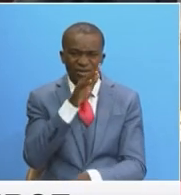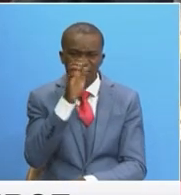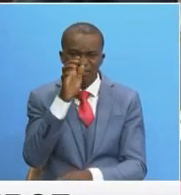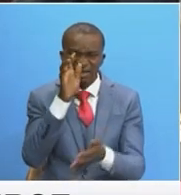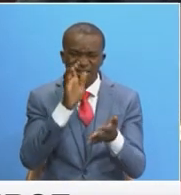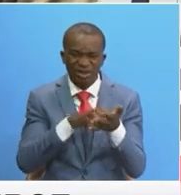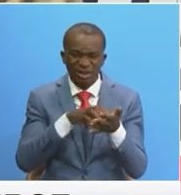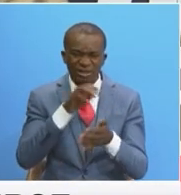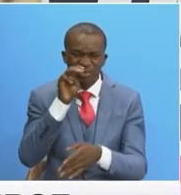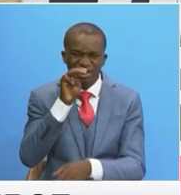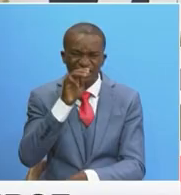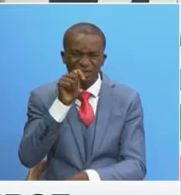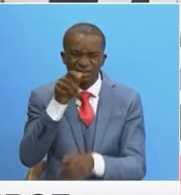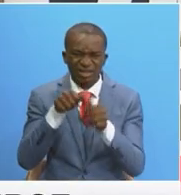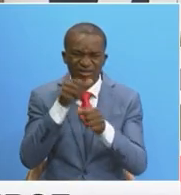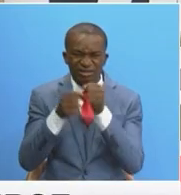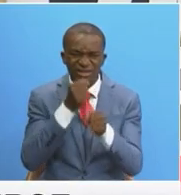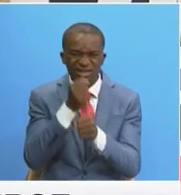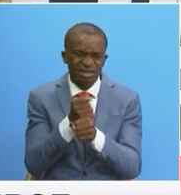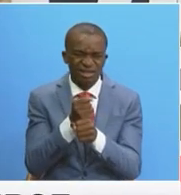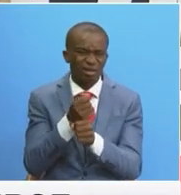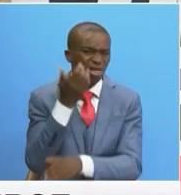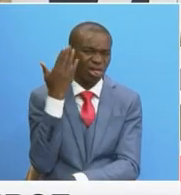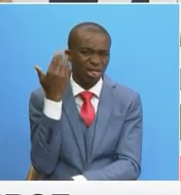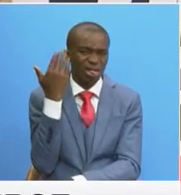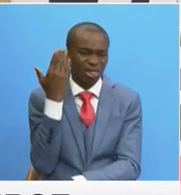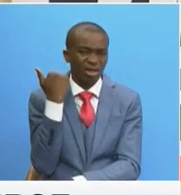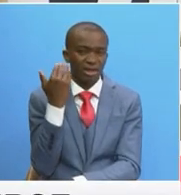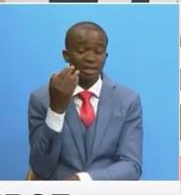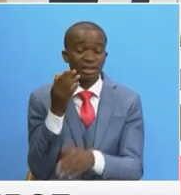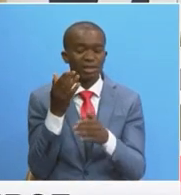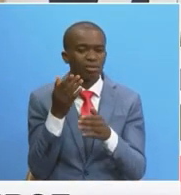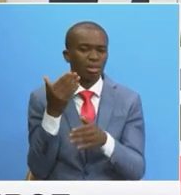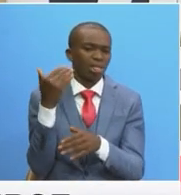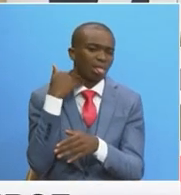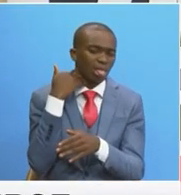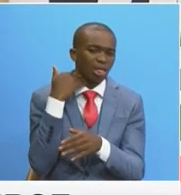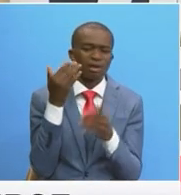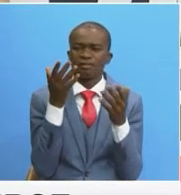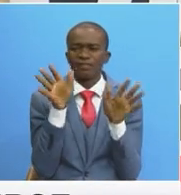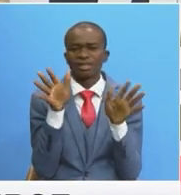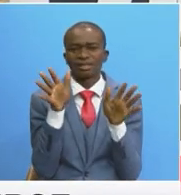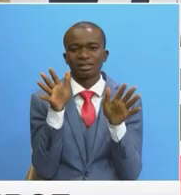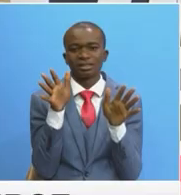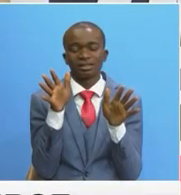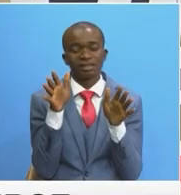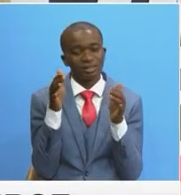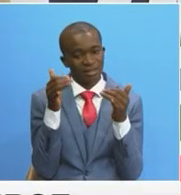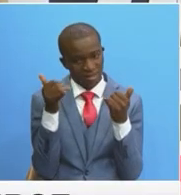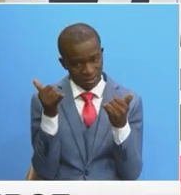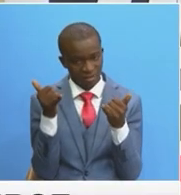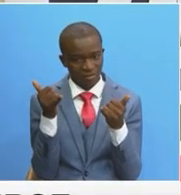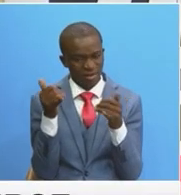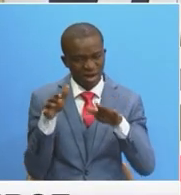400,000 to 500,000 metric tons a year of copper, and we got stuck there. Chile has since gone